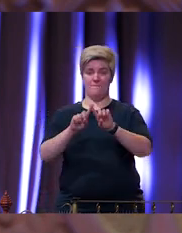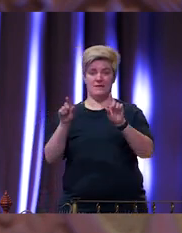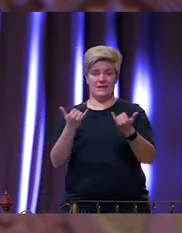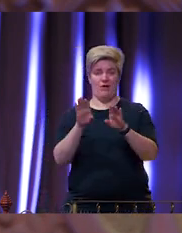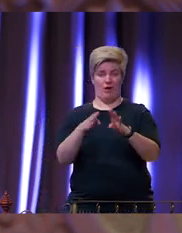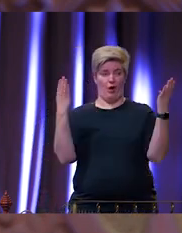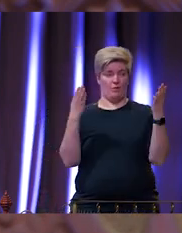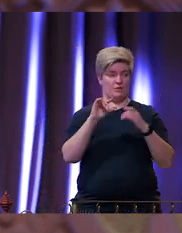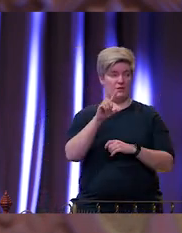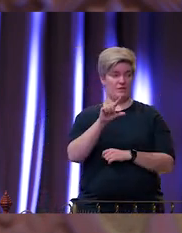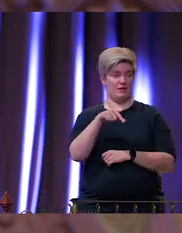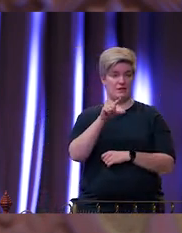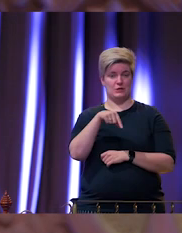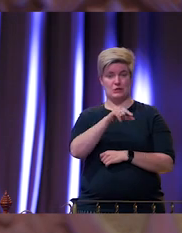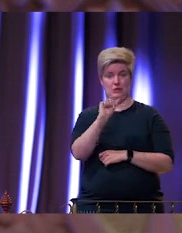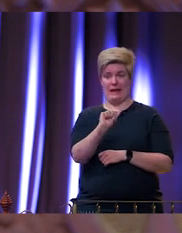that.